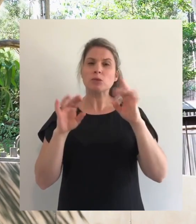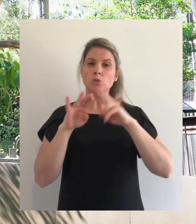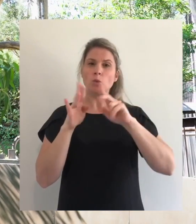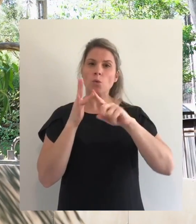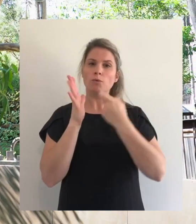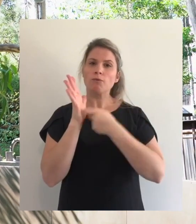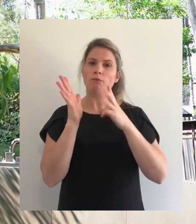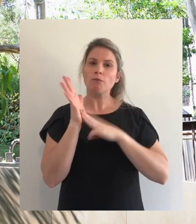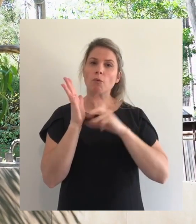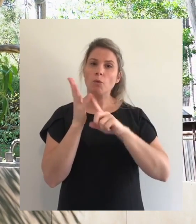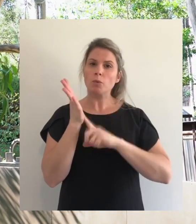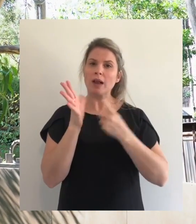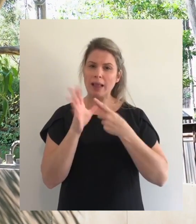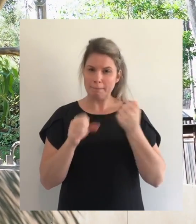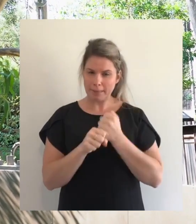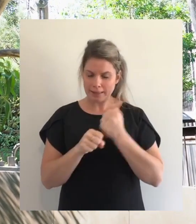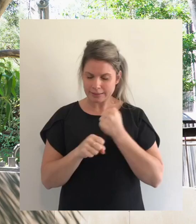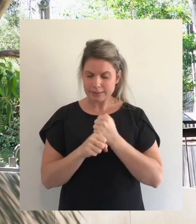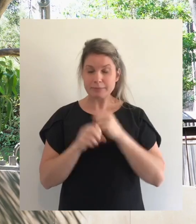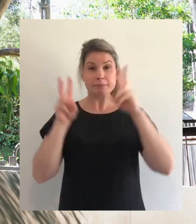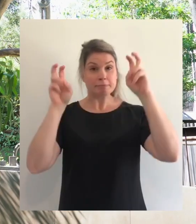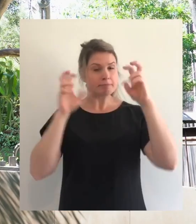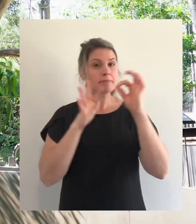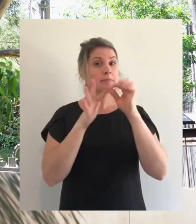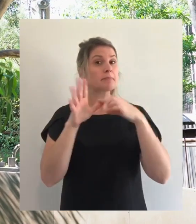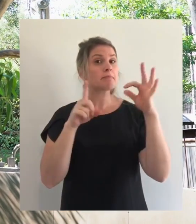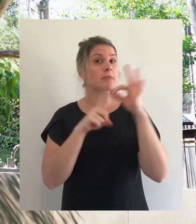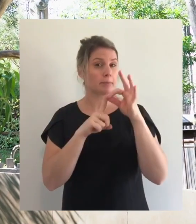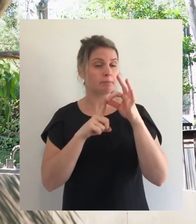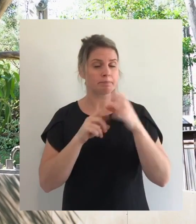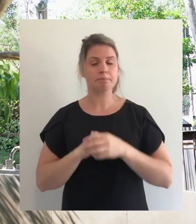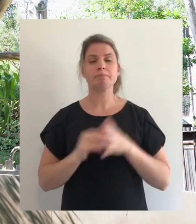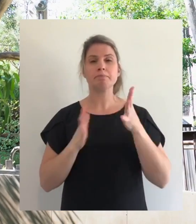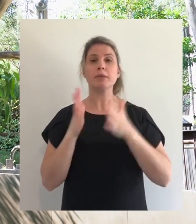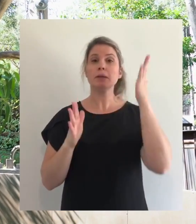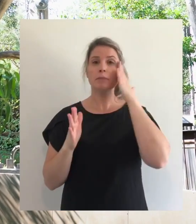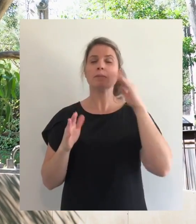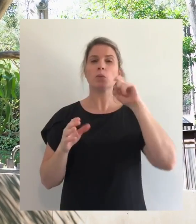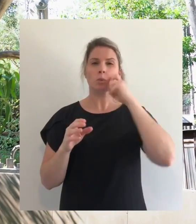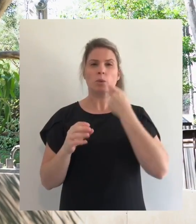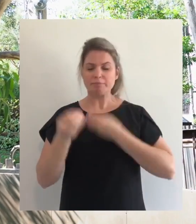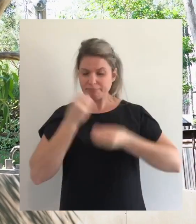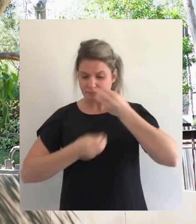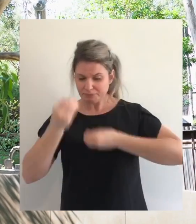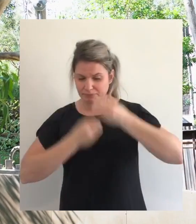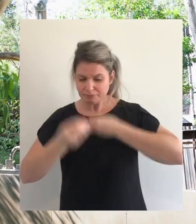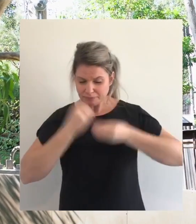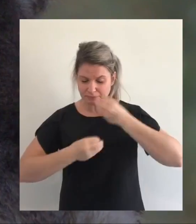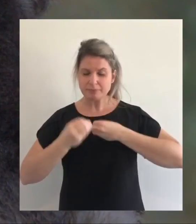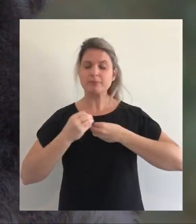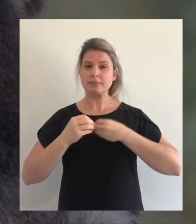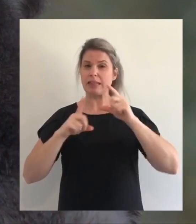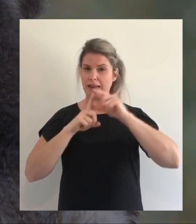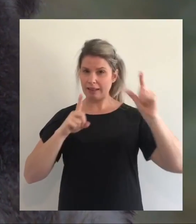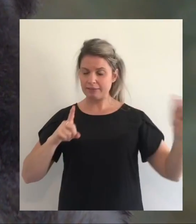Joey's going to come out of the pouch especially to feed on that. And what that is basically a special runny kind of poo that looks a little bit like diarrhea.